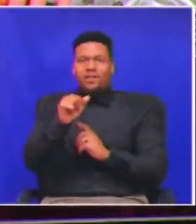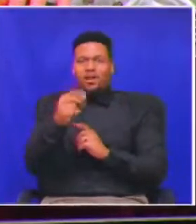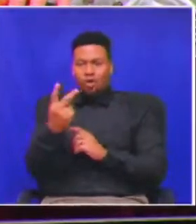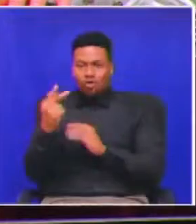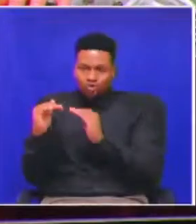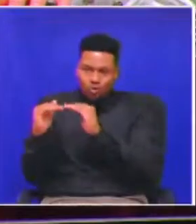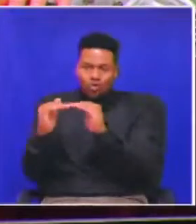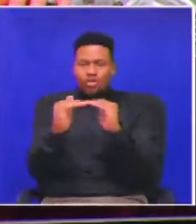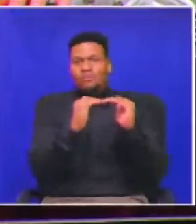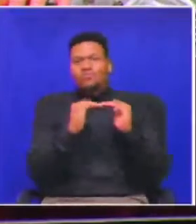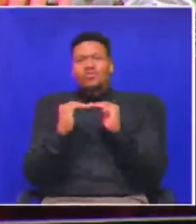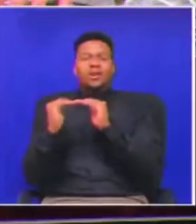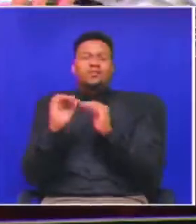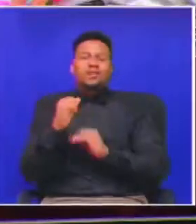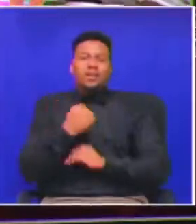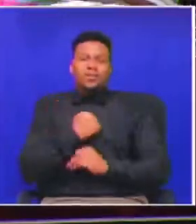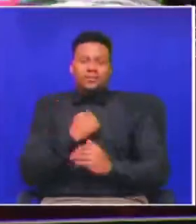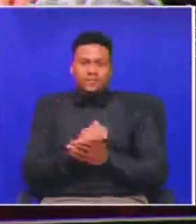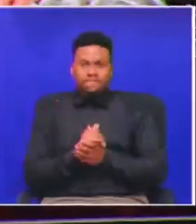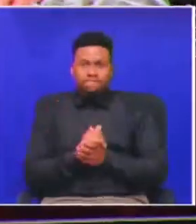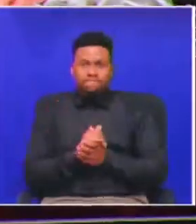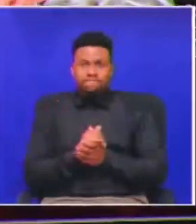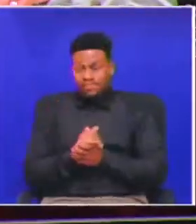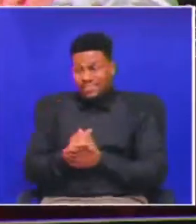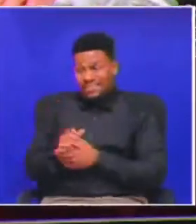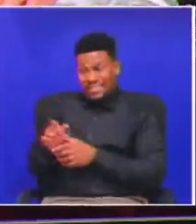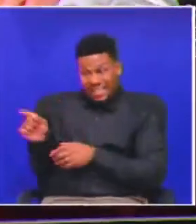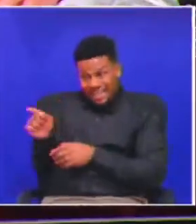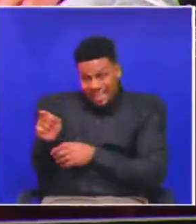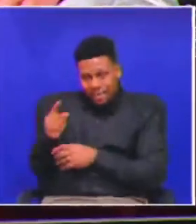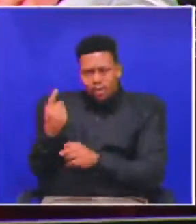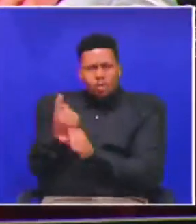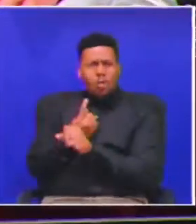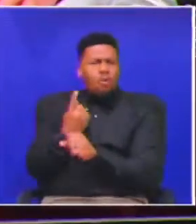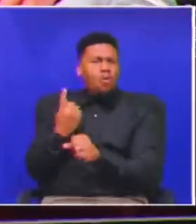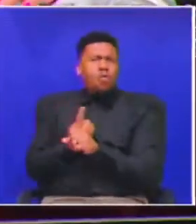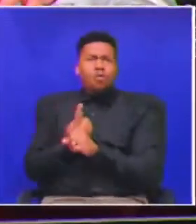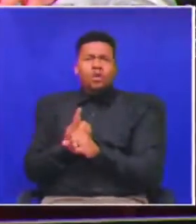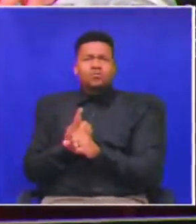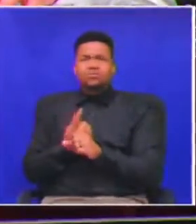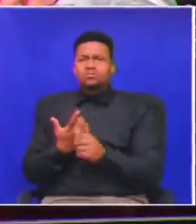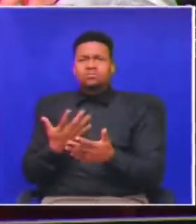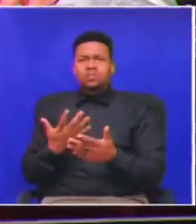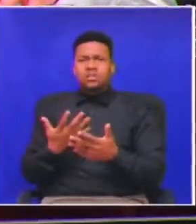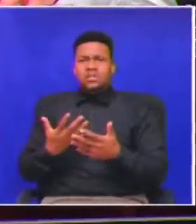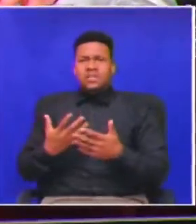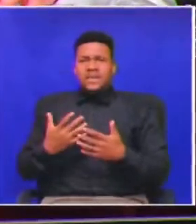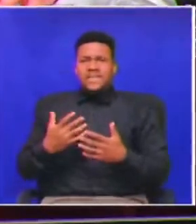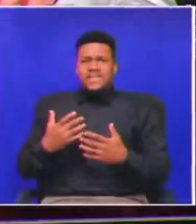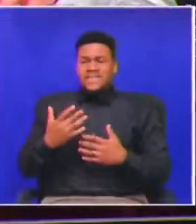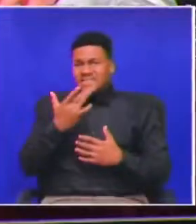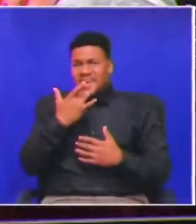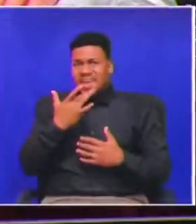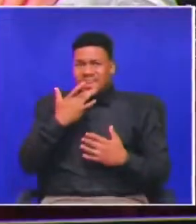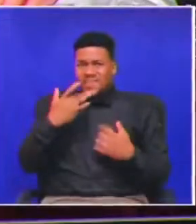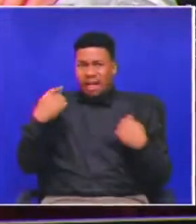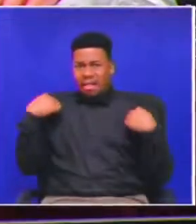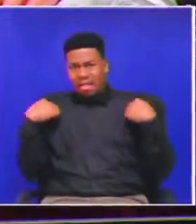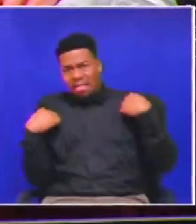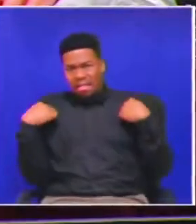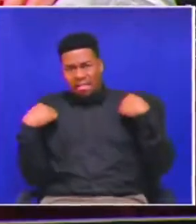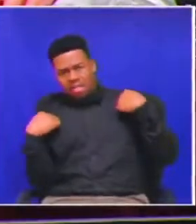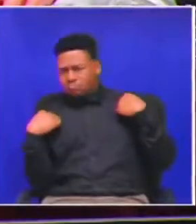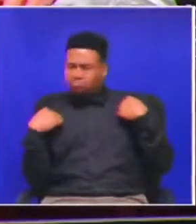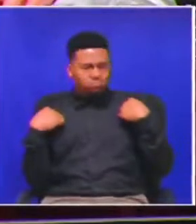They are required to always act impartially and subject only to the Constitution and the